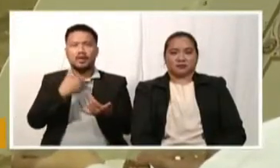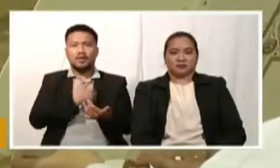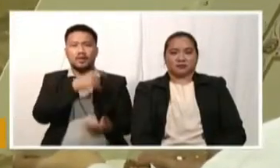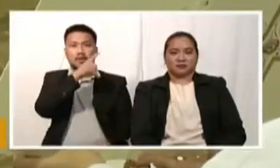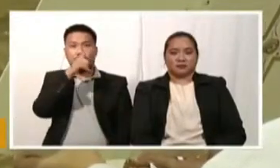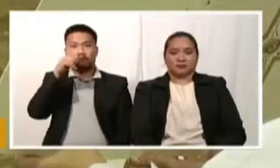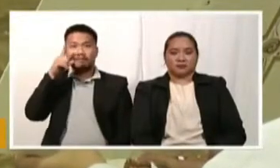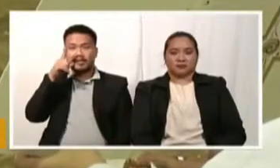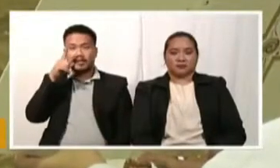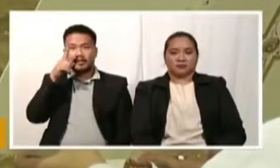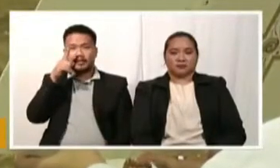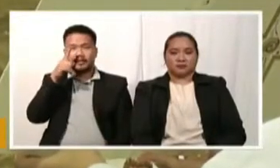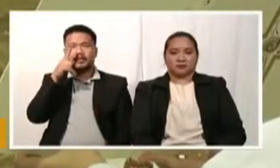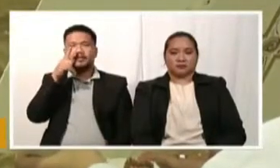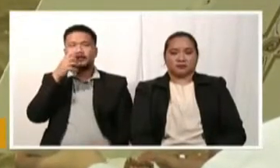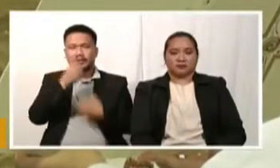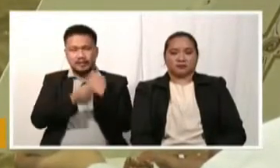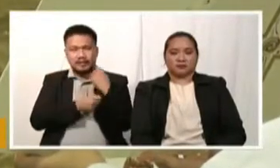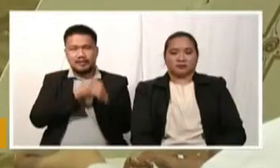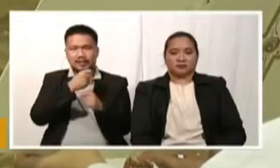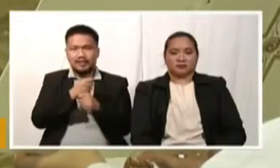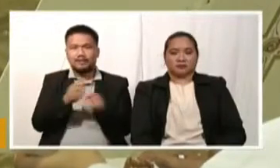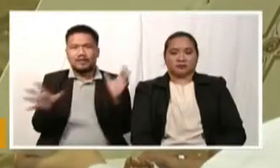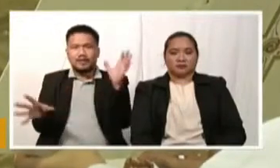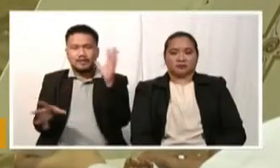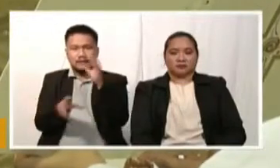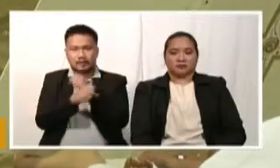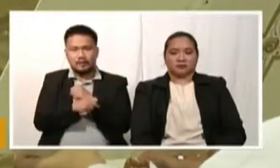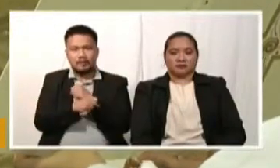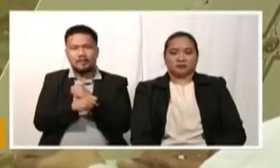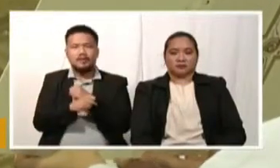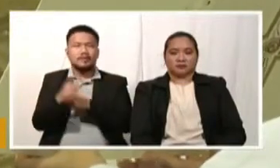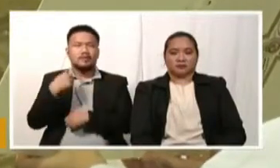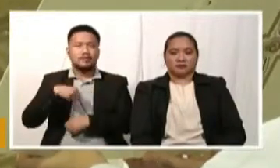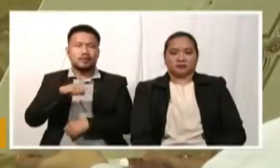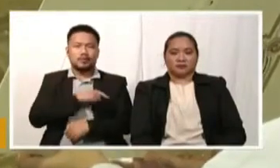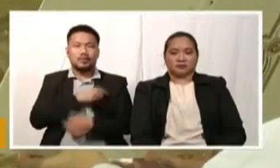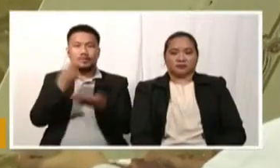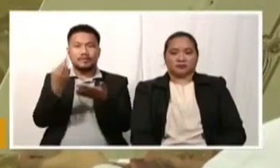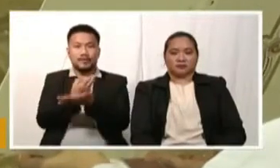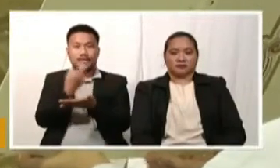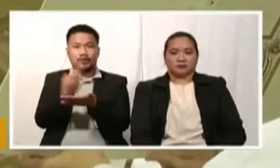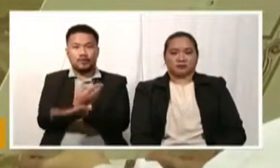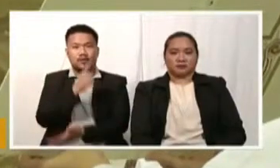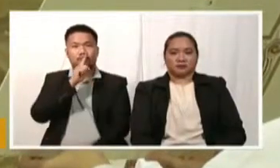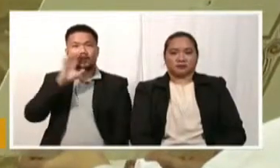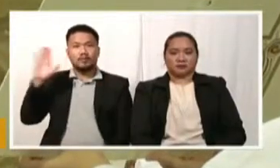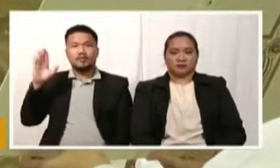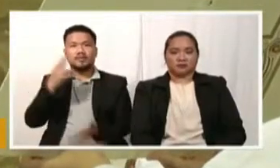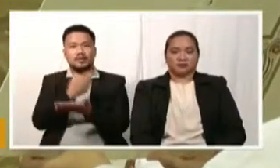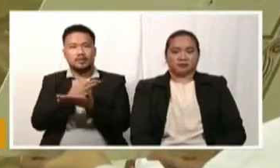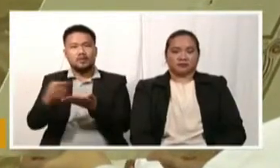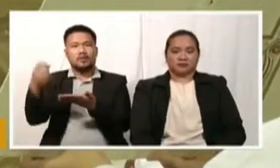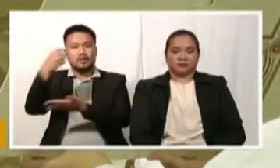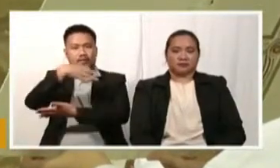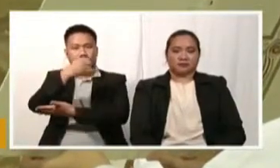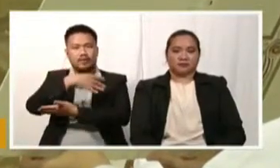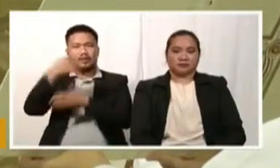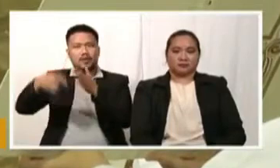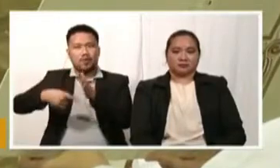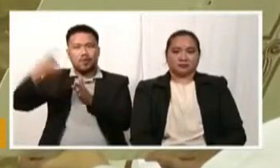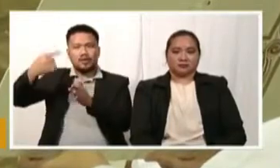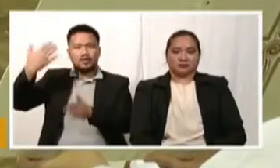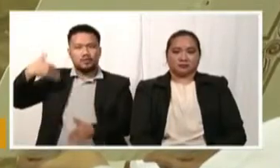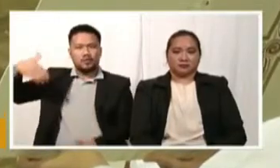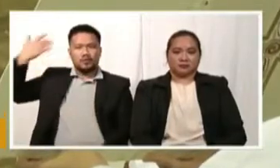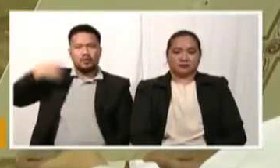Lenten observance is concluded, let us renew the promises of holy baptism, by which we once